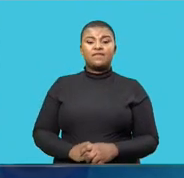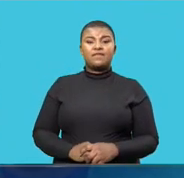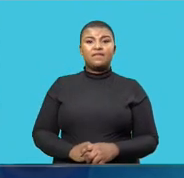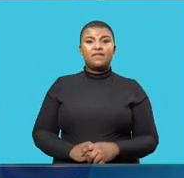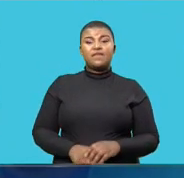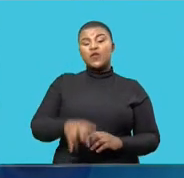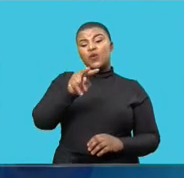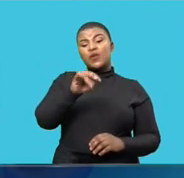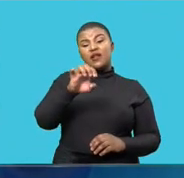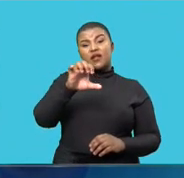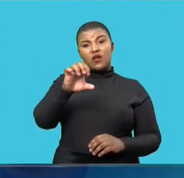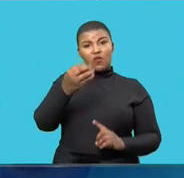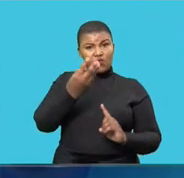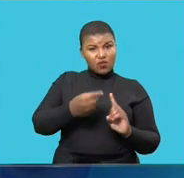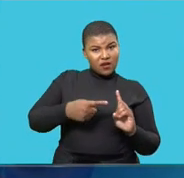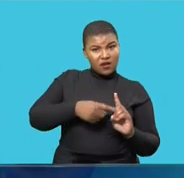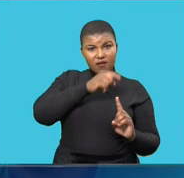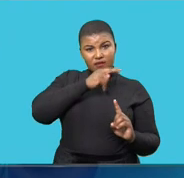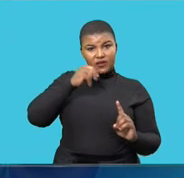Kang o na le